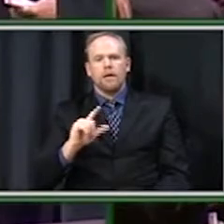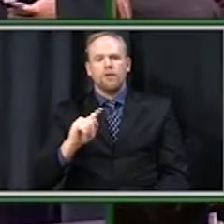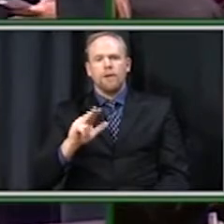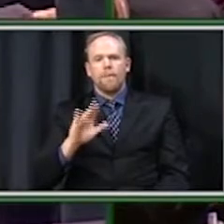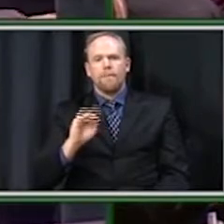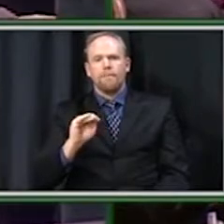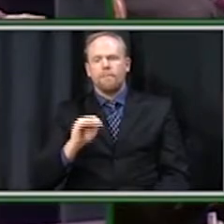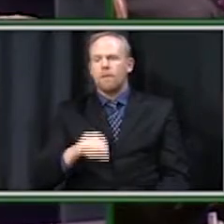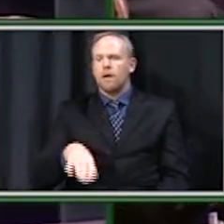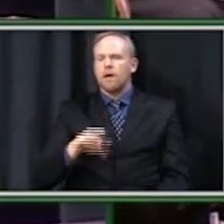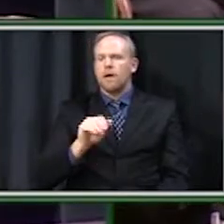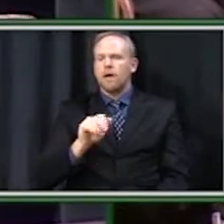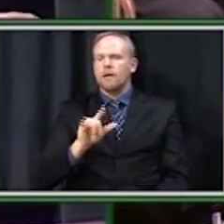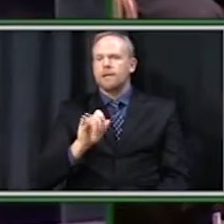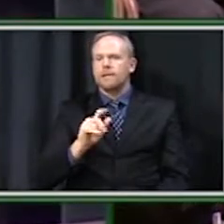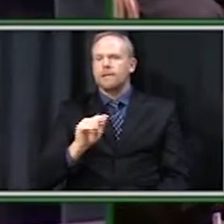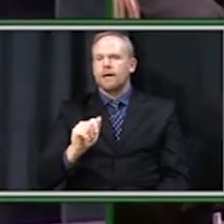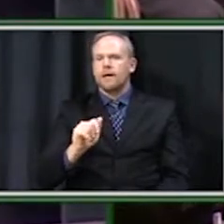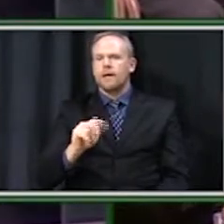Alicia DeBoard.